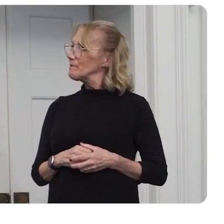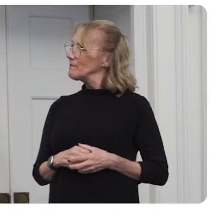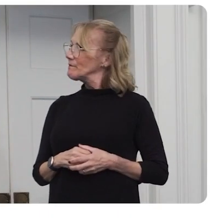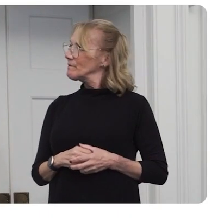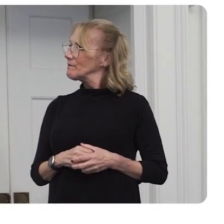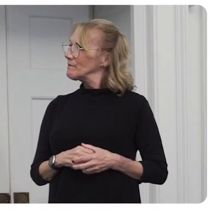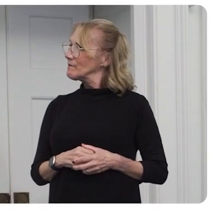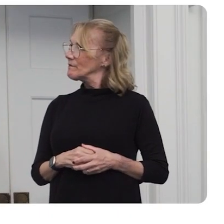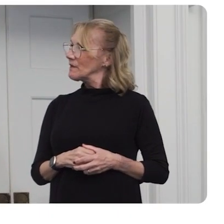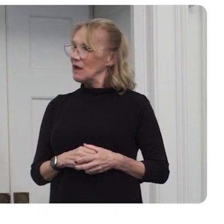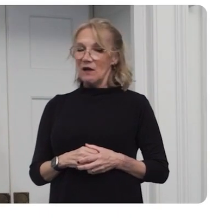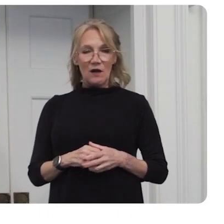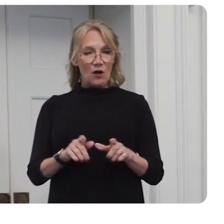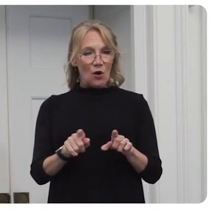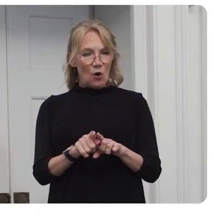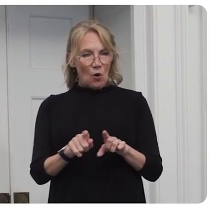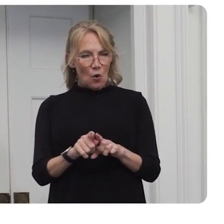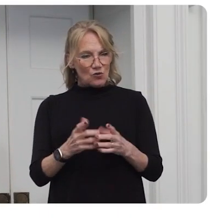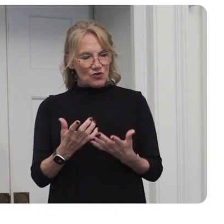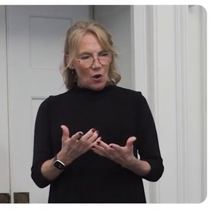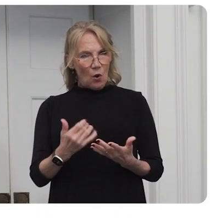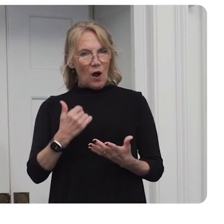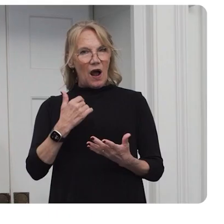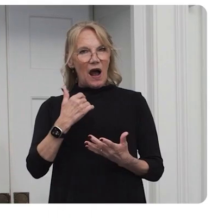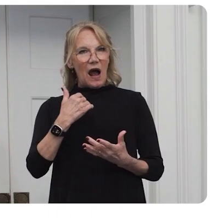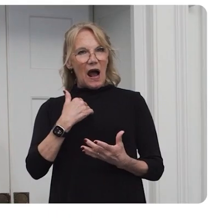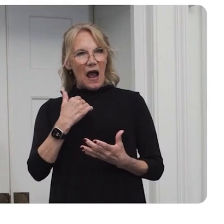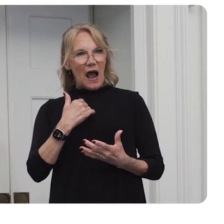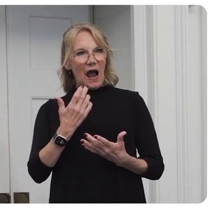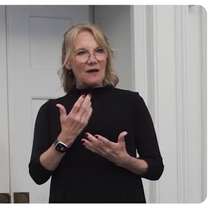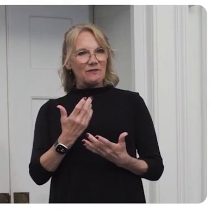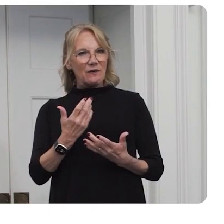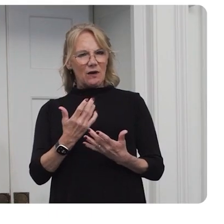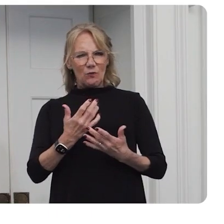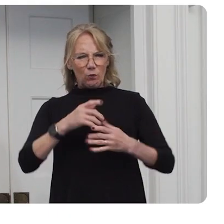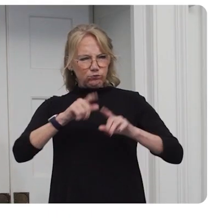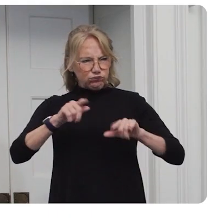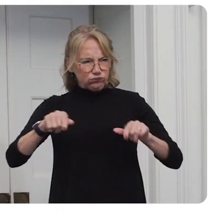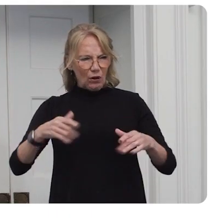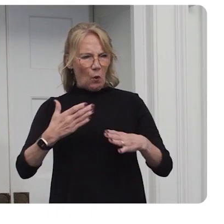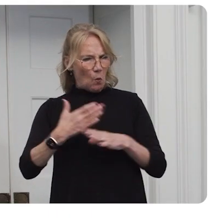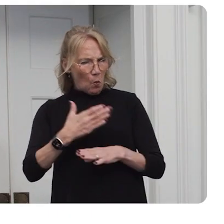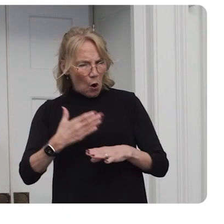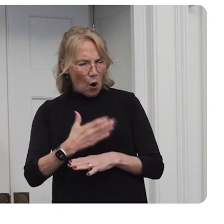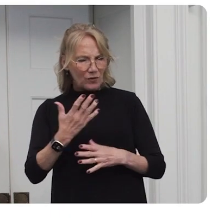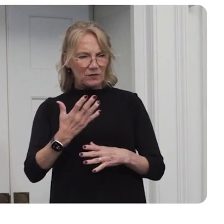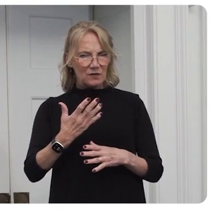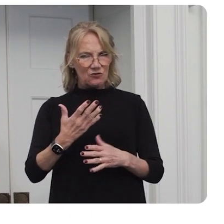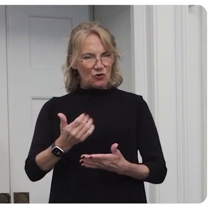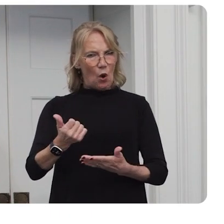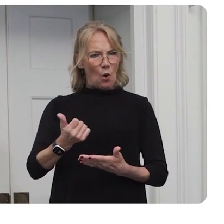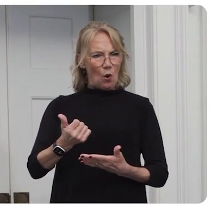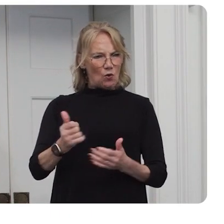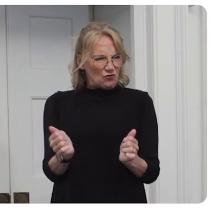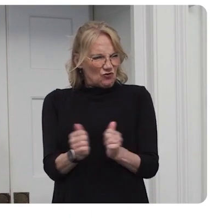And because I also have a faceted, multidisciplinary practice, I think that also sort of suits me